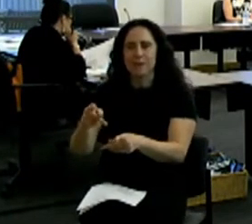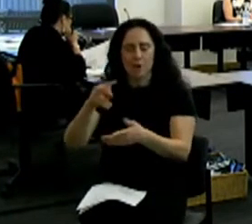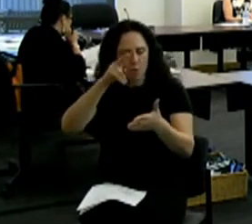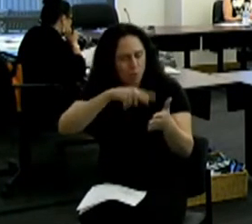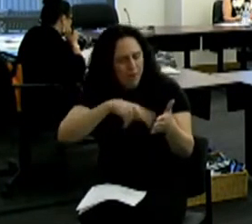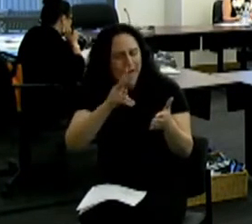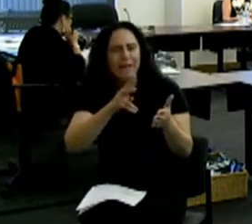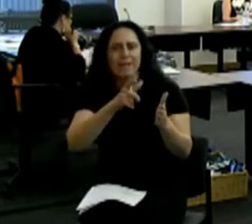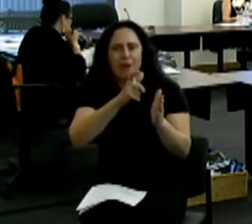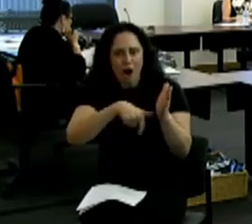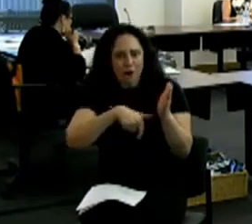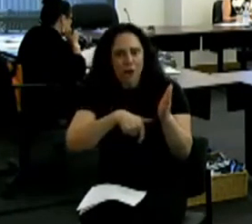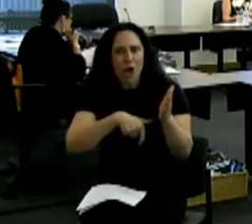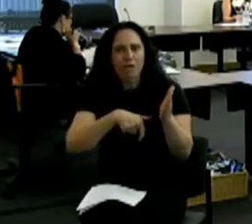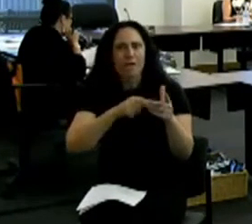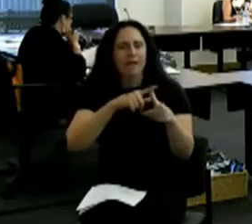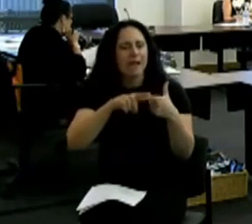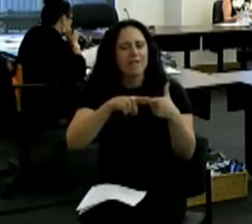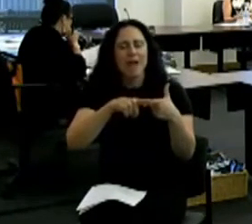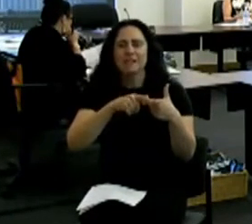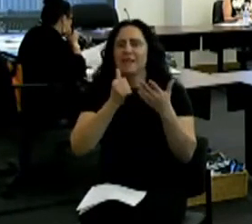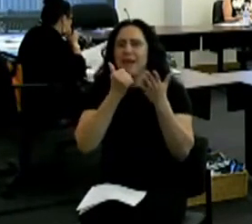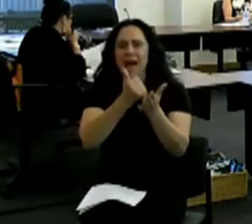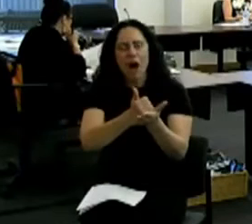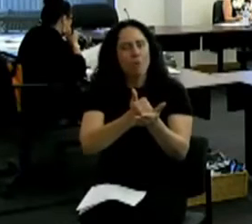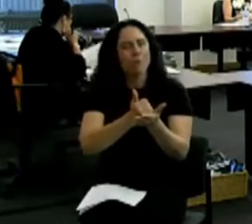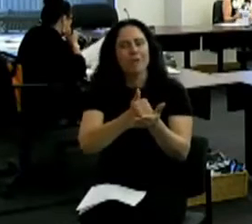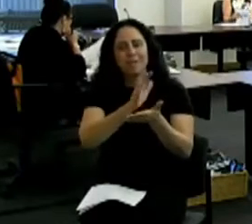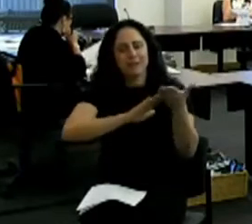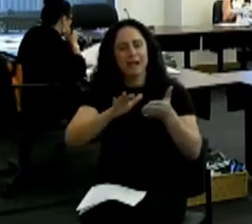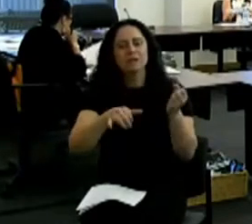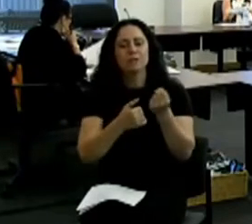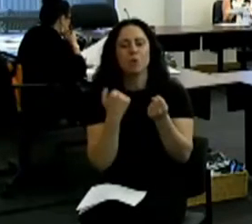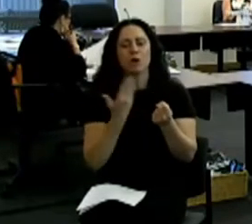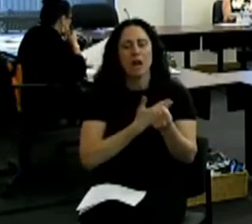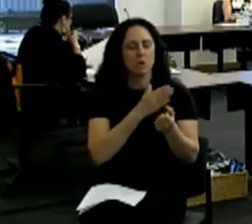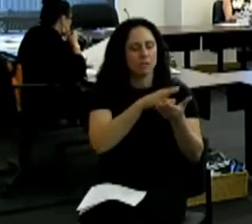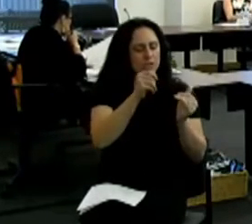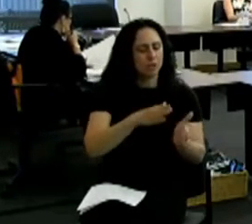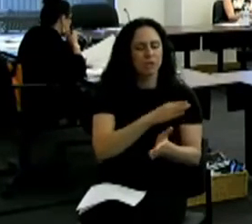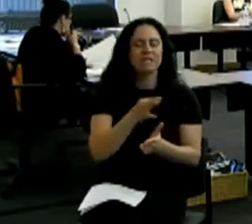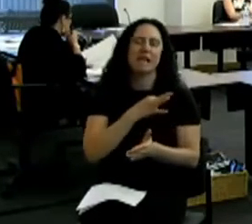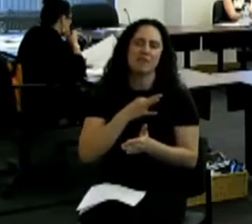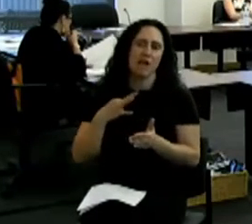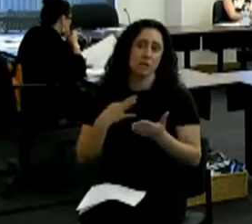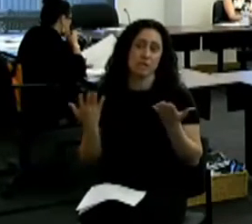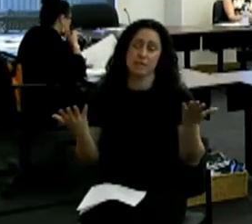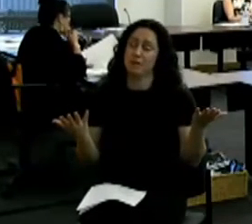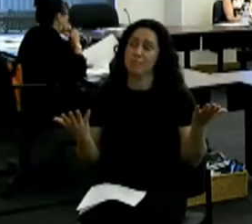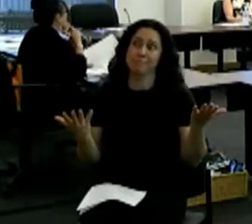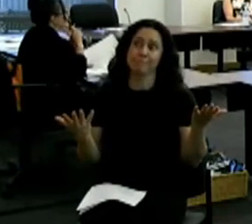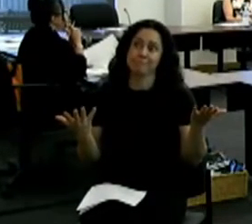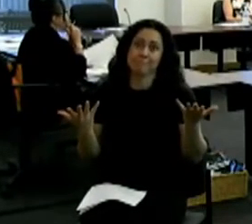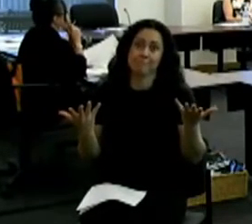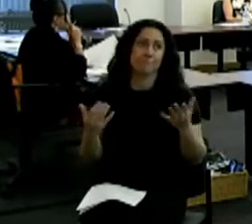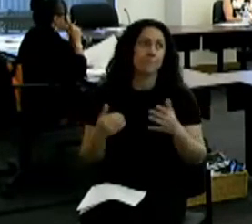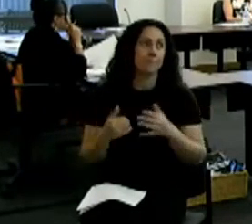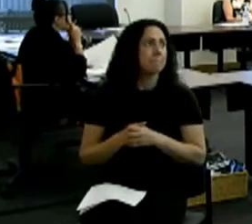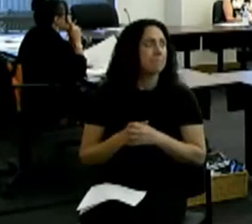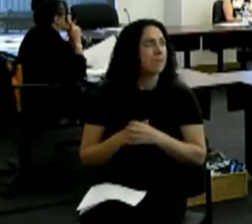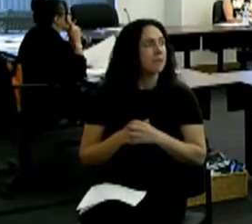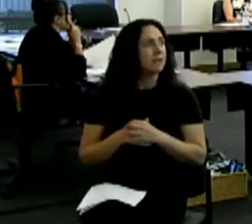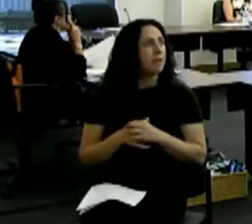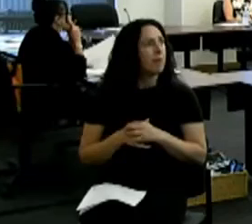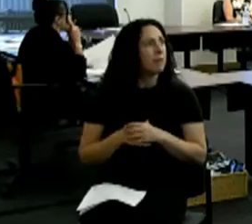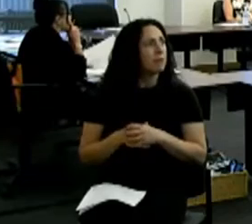piece and then help the college support our students and faculty. So is this true?